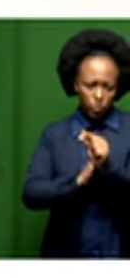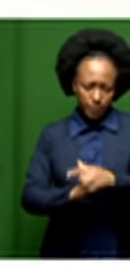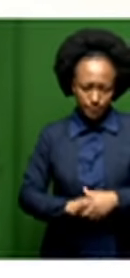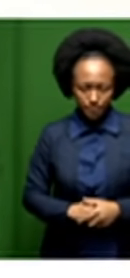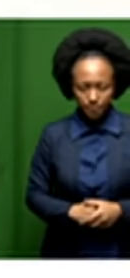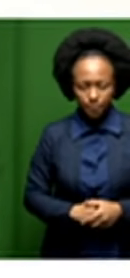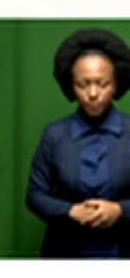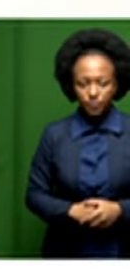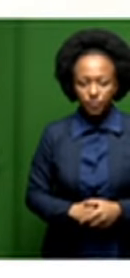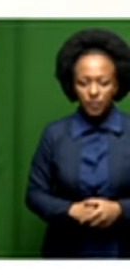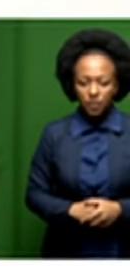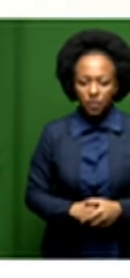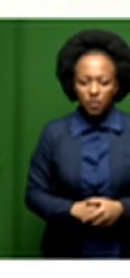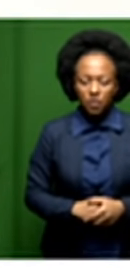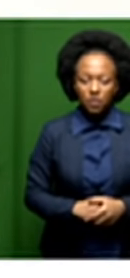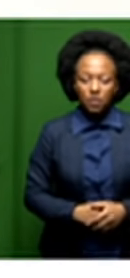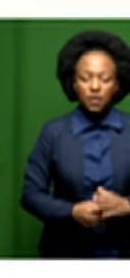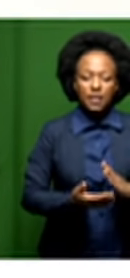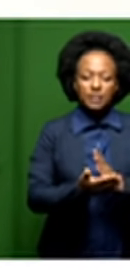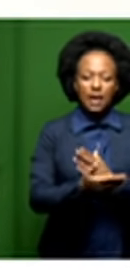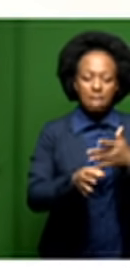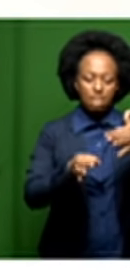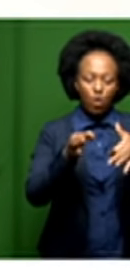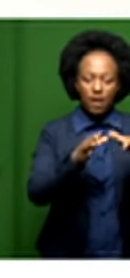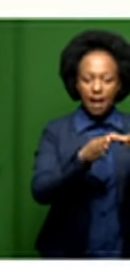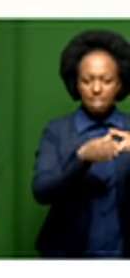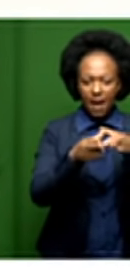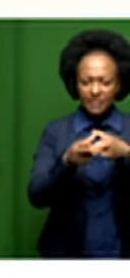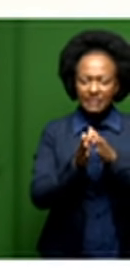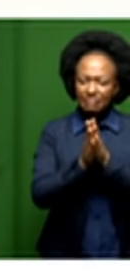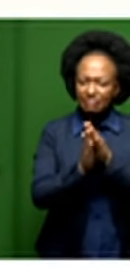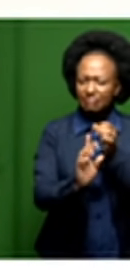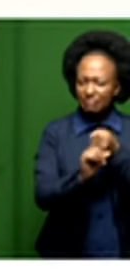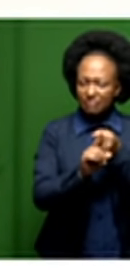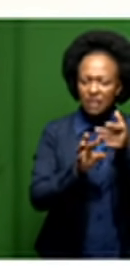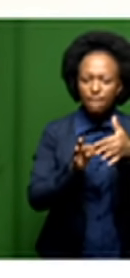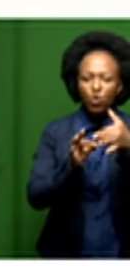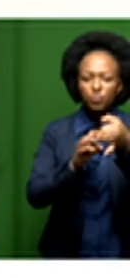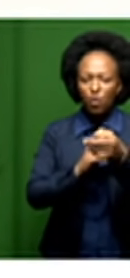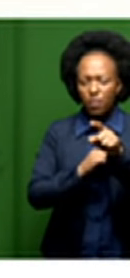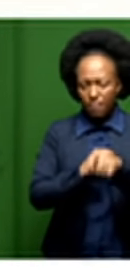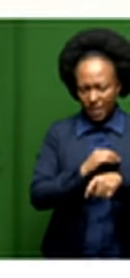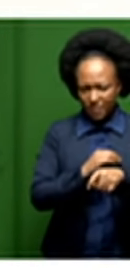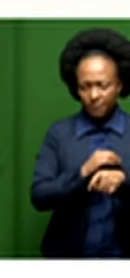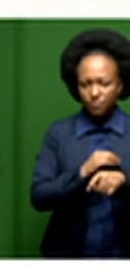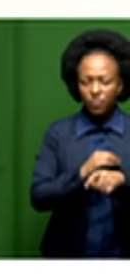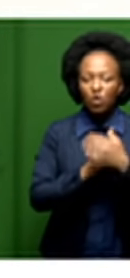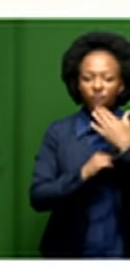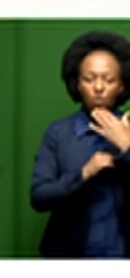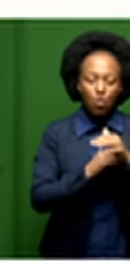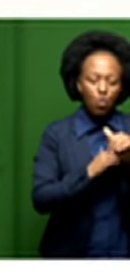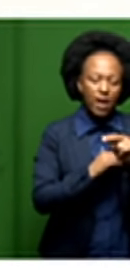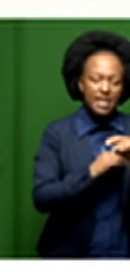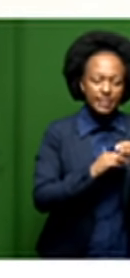Some political parties that were arguing for the postponement of these elections, in the main, the ANC